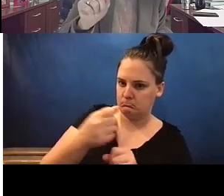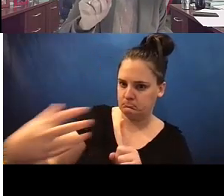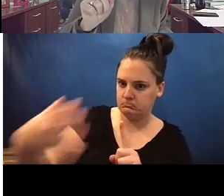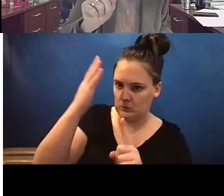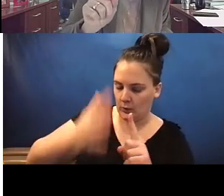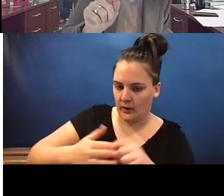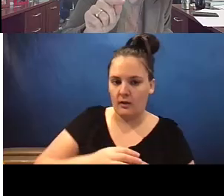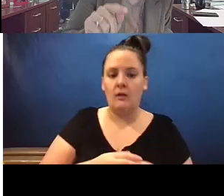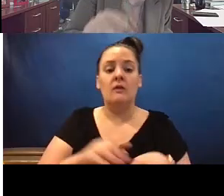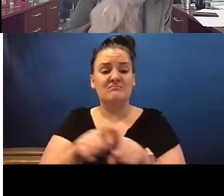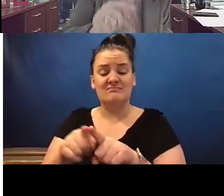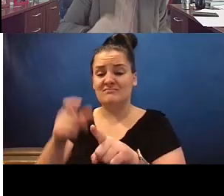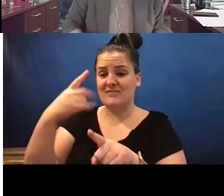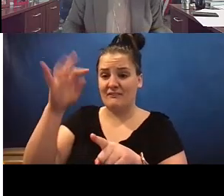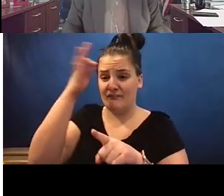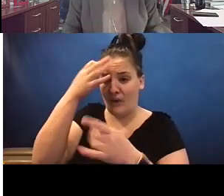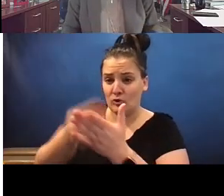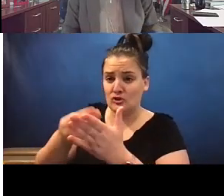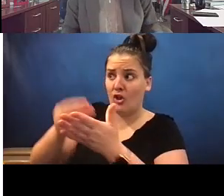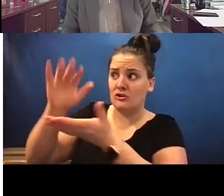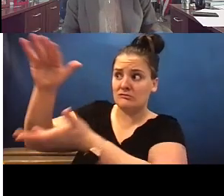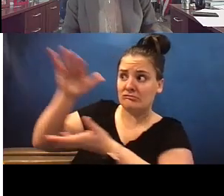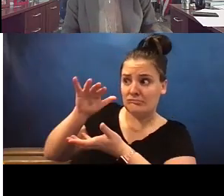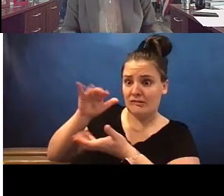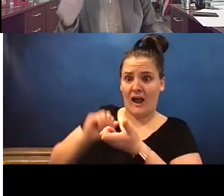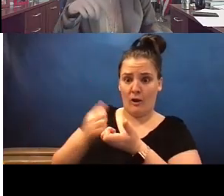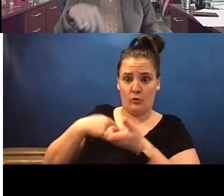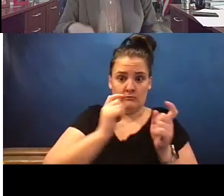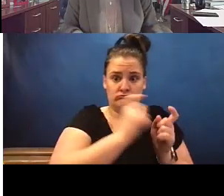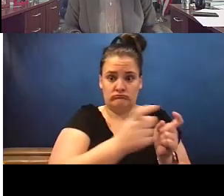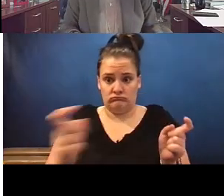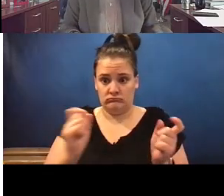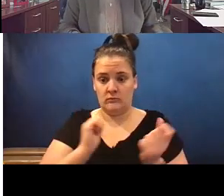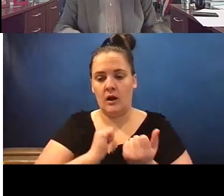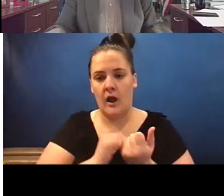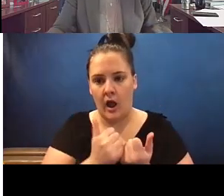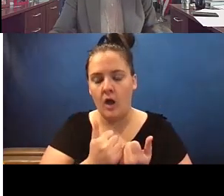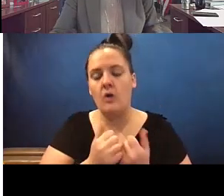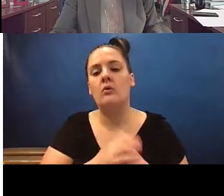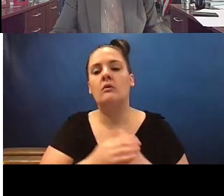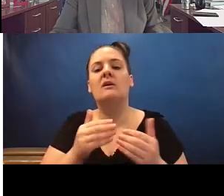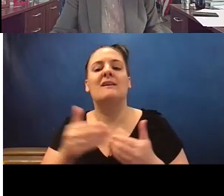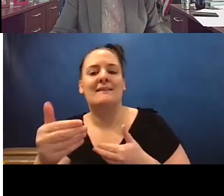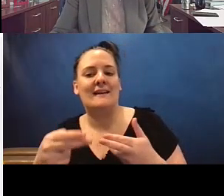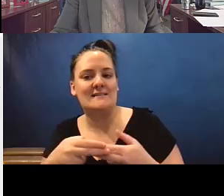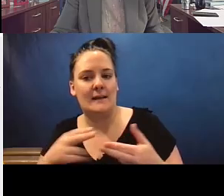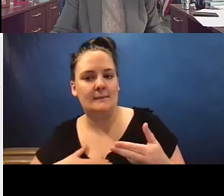and navigate this very difficult federal landscape that we're going into? Next slide, please.